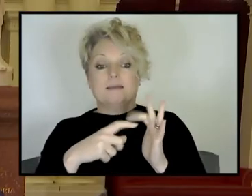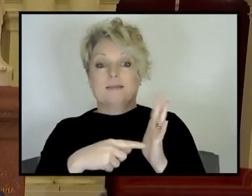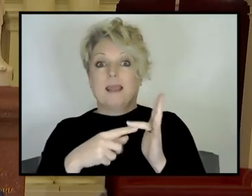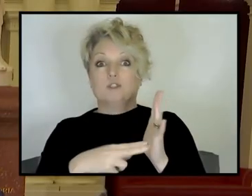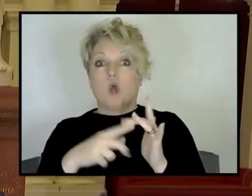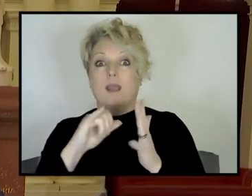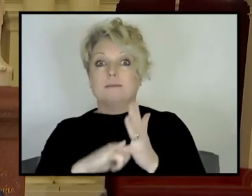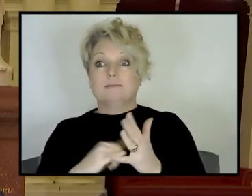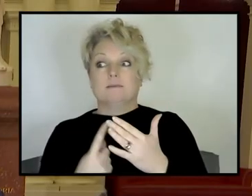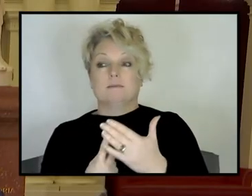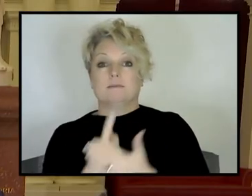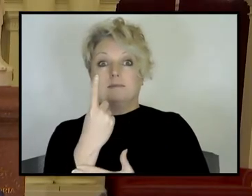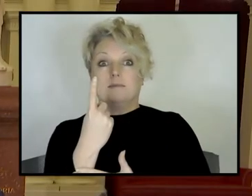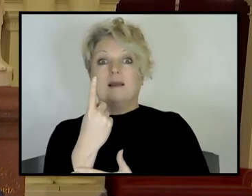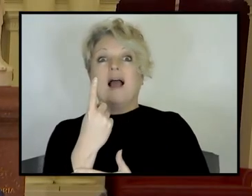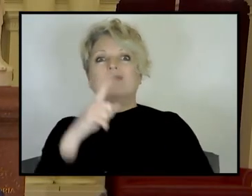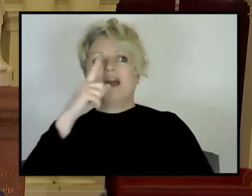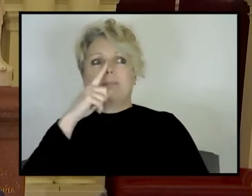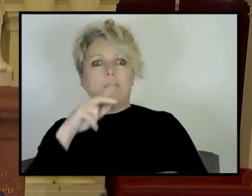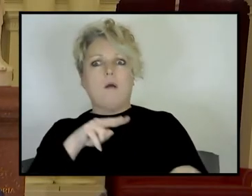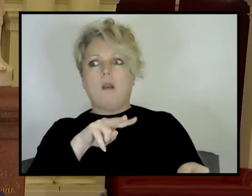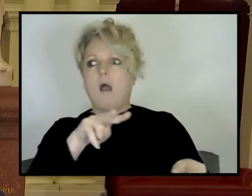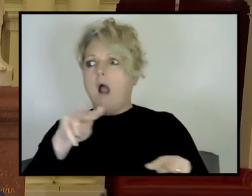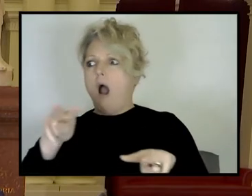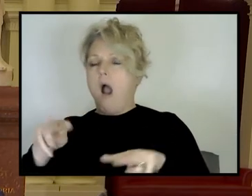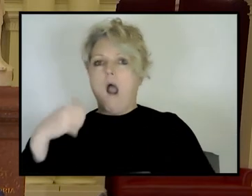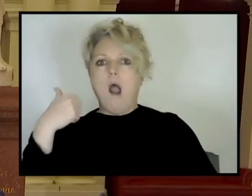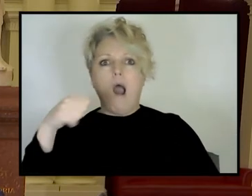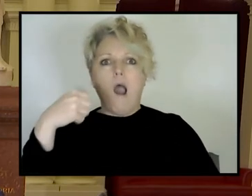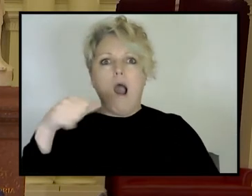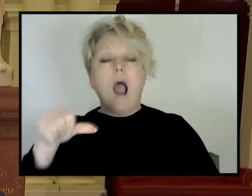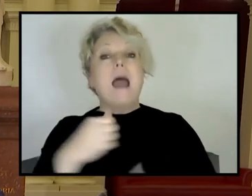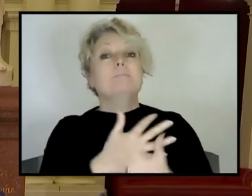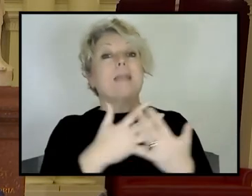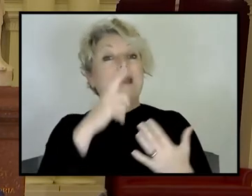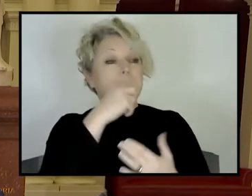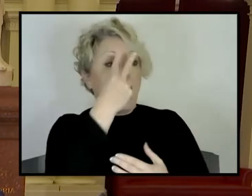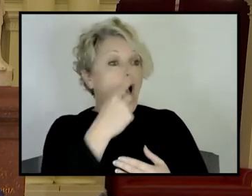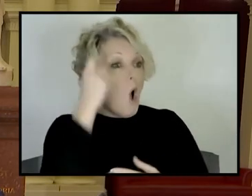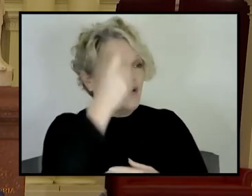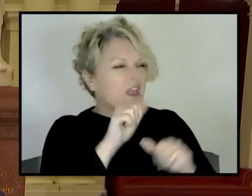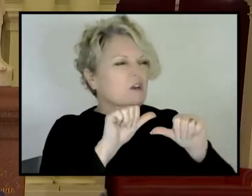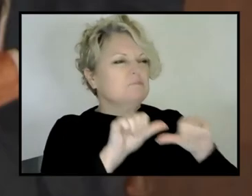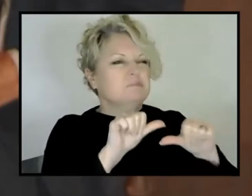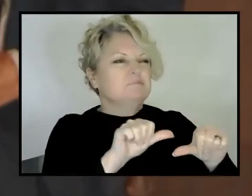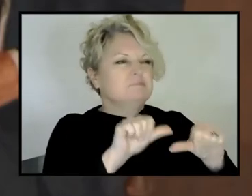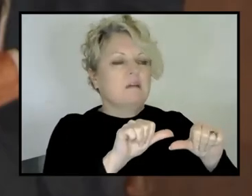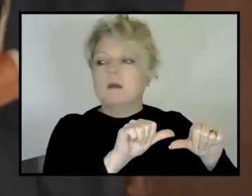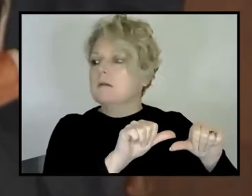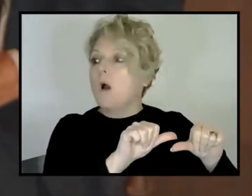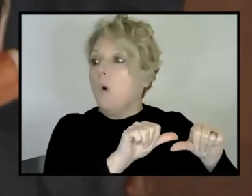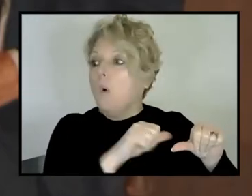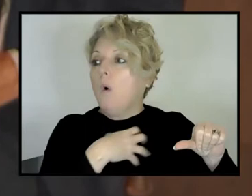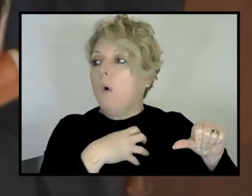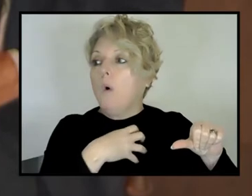of mould together, then, you know, lots of people would, will jump ship pretty quickly and go, oh, this makes a lot more sense to us. And my experience with the pre